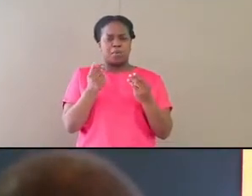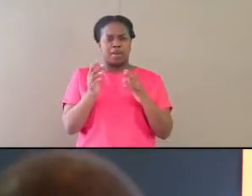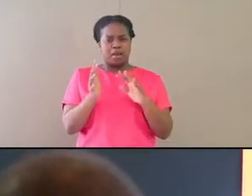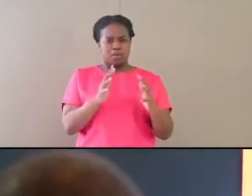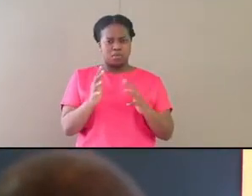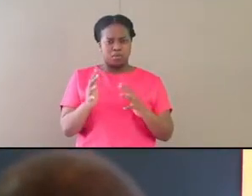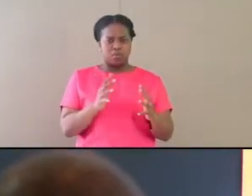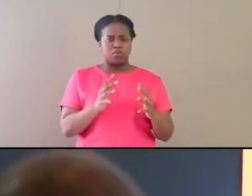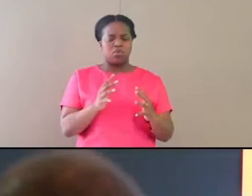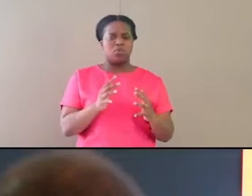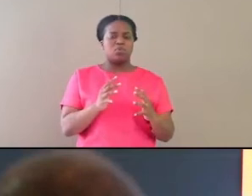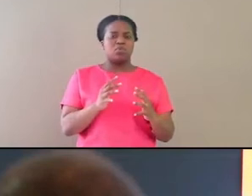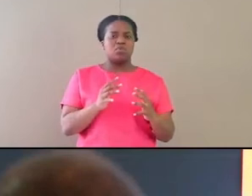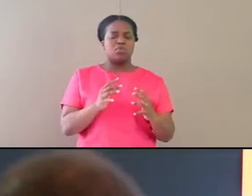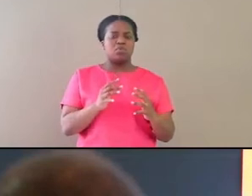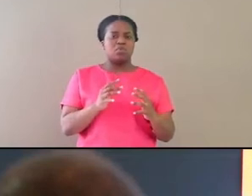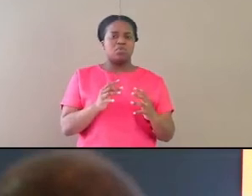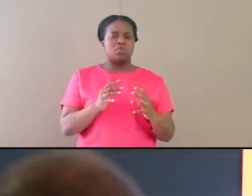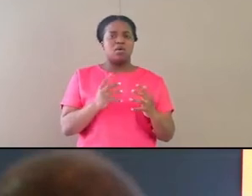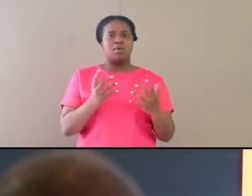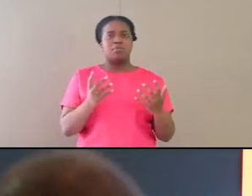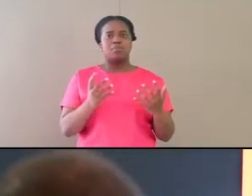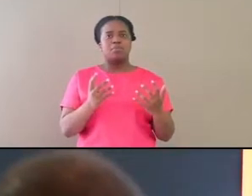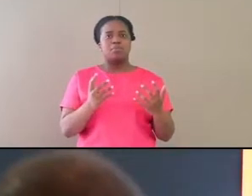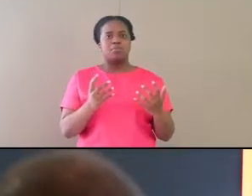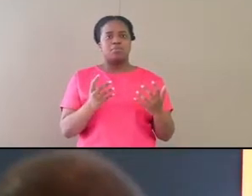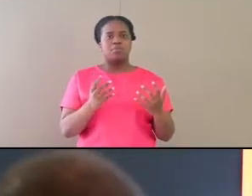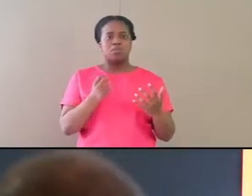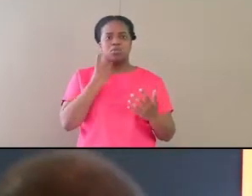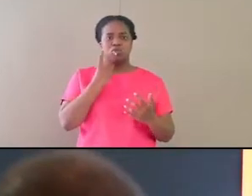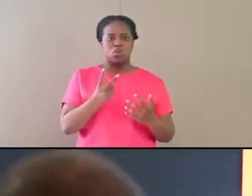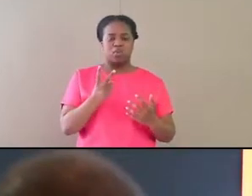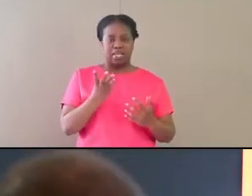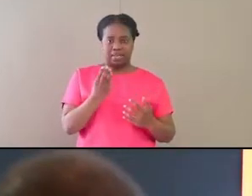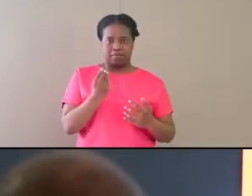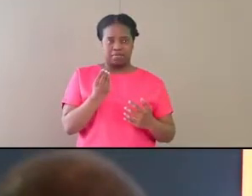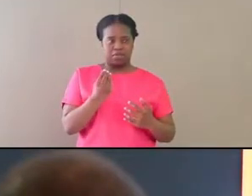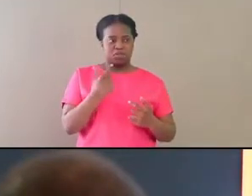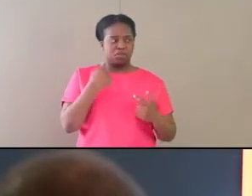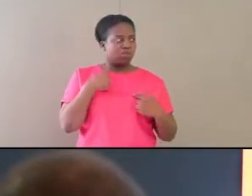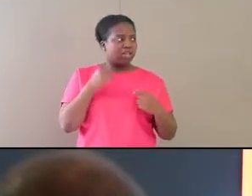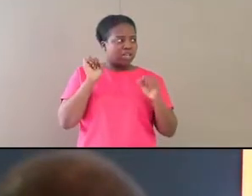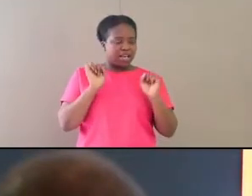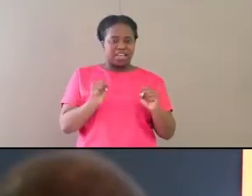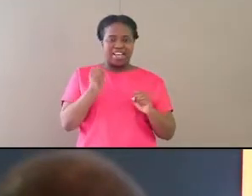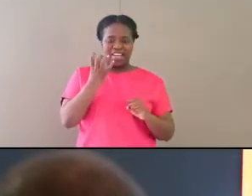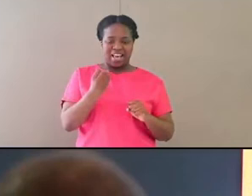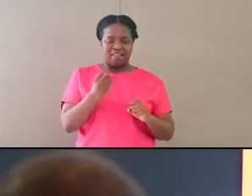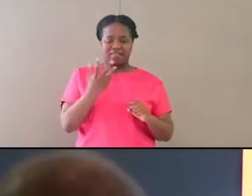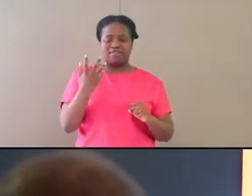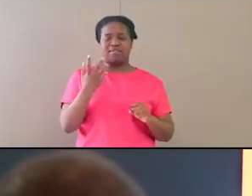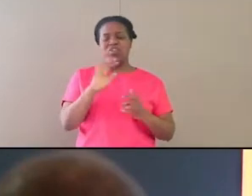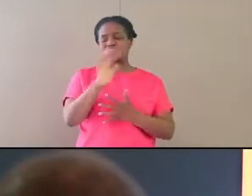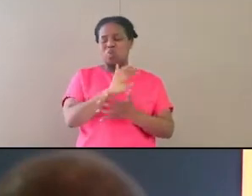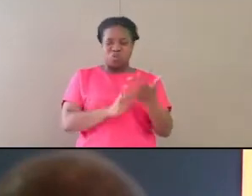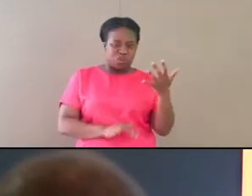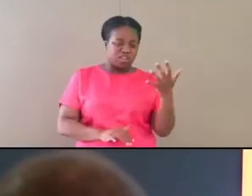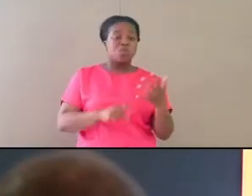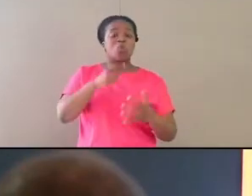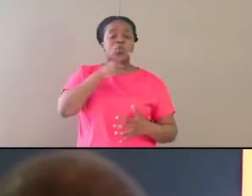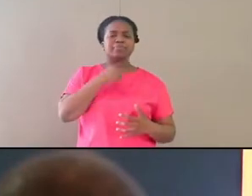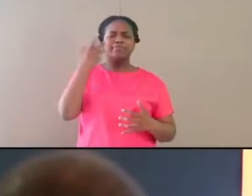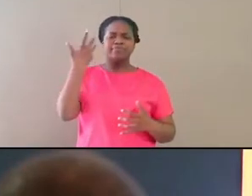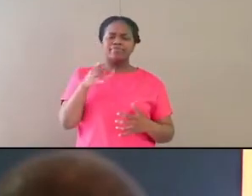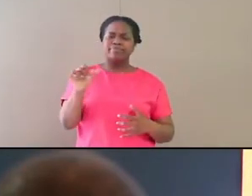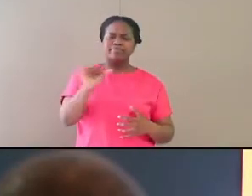parcels introduced, we saw the numbers. So I'm able to provide qualitative stories because I actually went